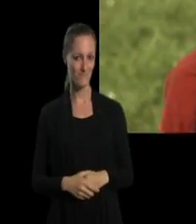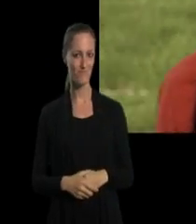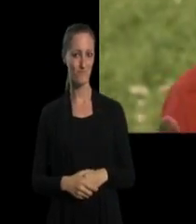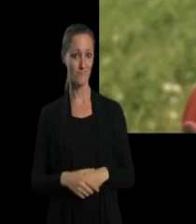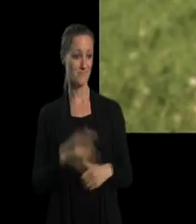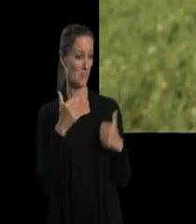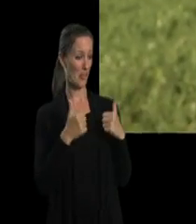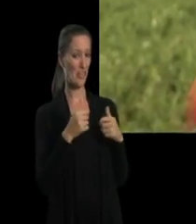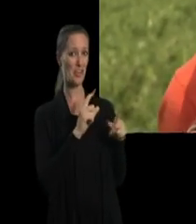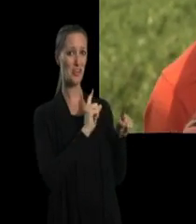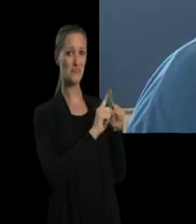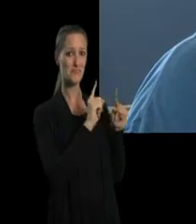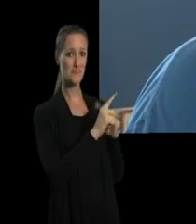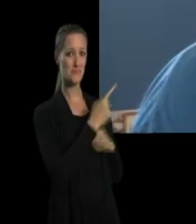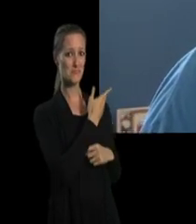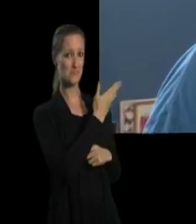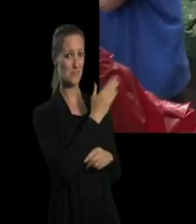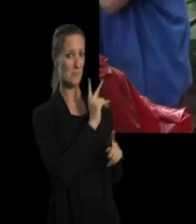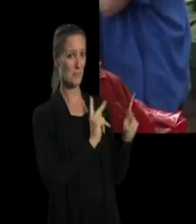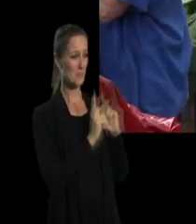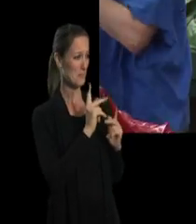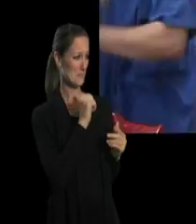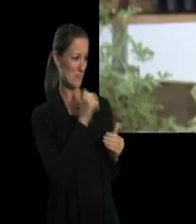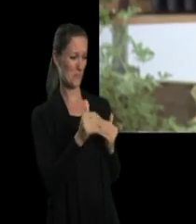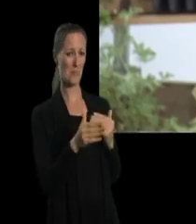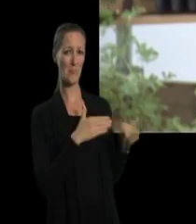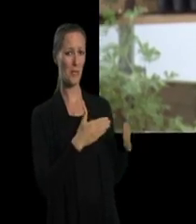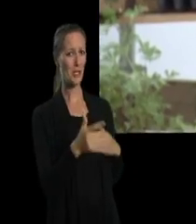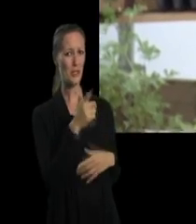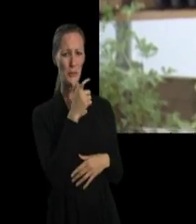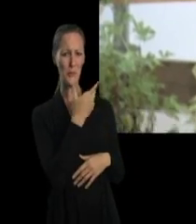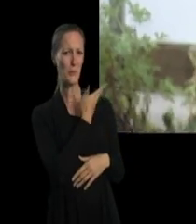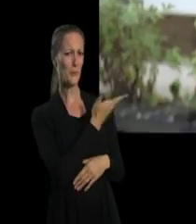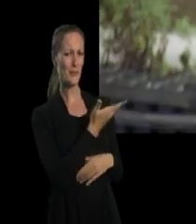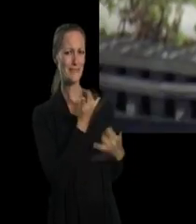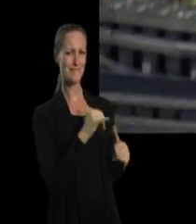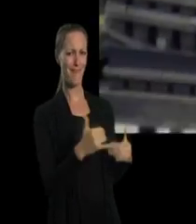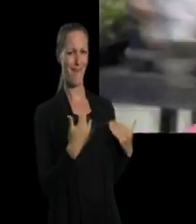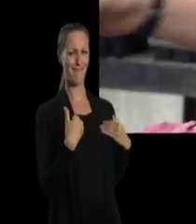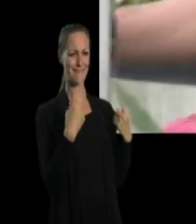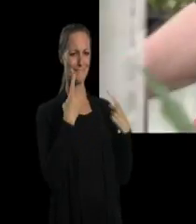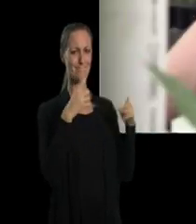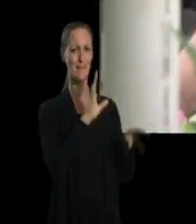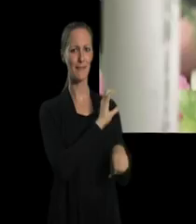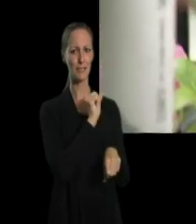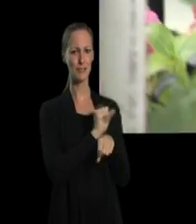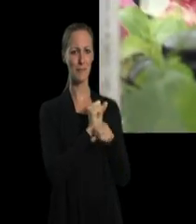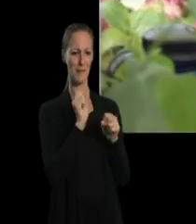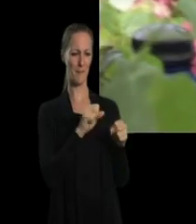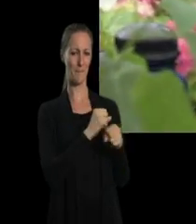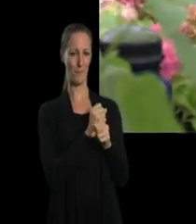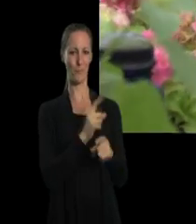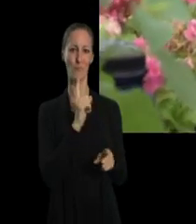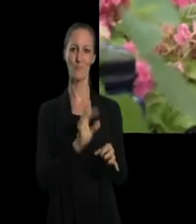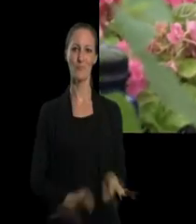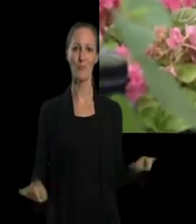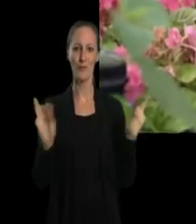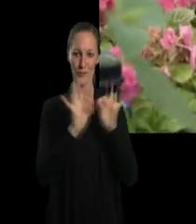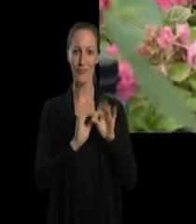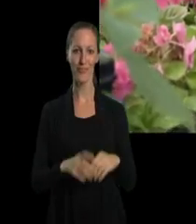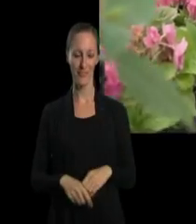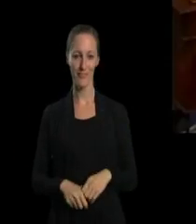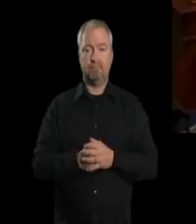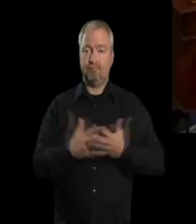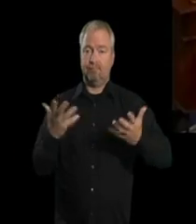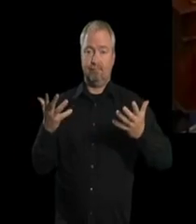job, whether it be Kelly or Erin or Dot or Dylan, it doesn't matter. But as they have success in their job, that's what makes it